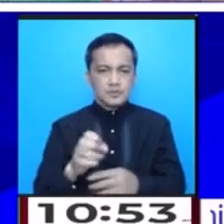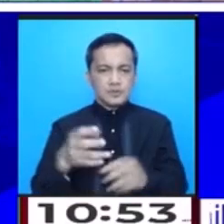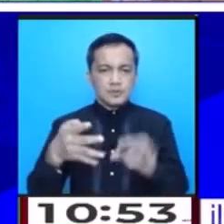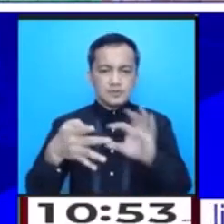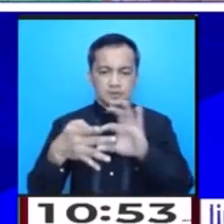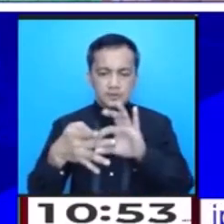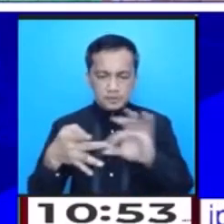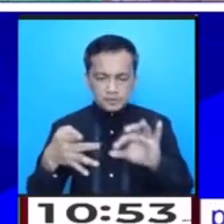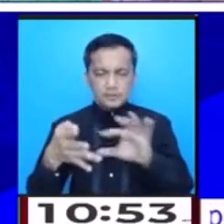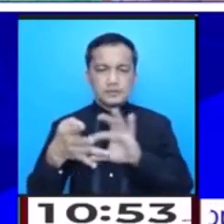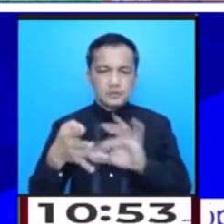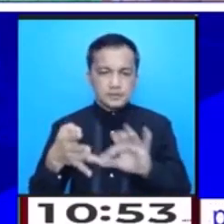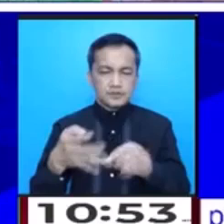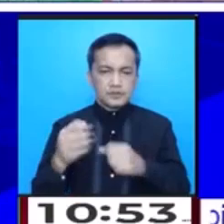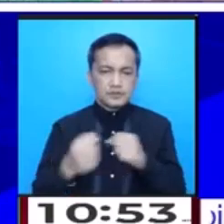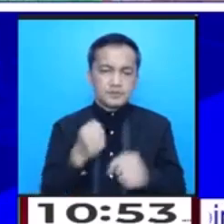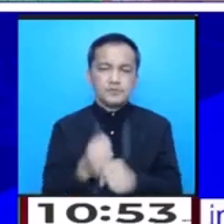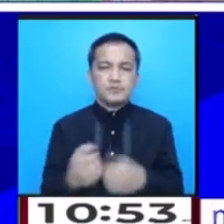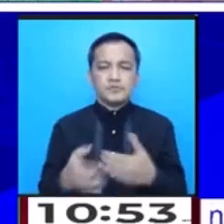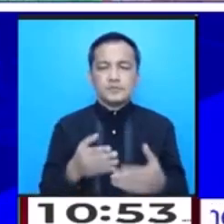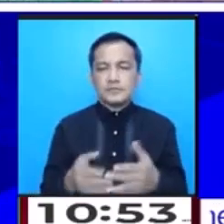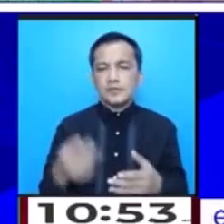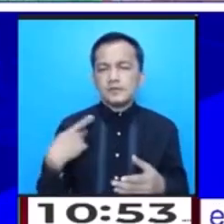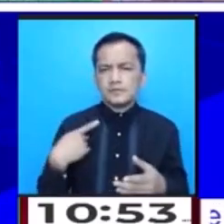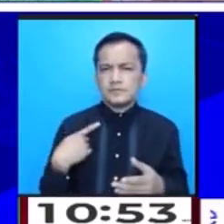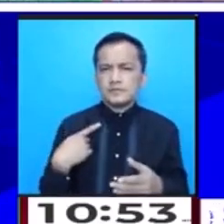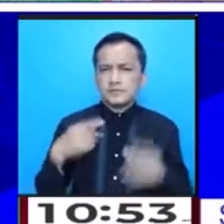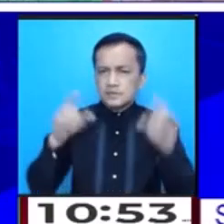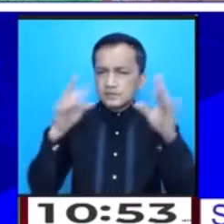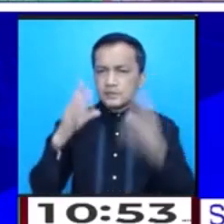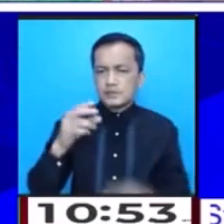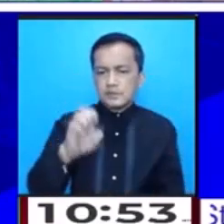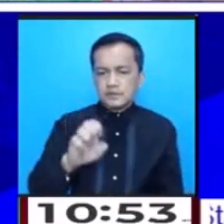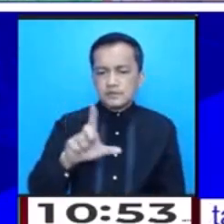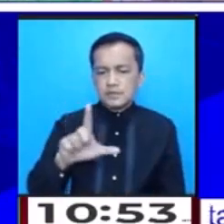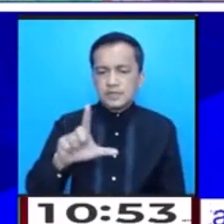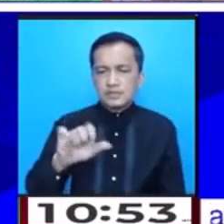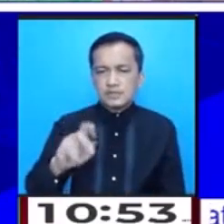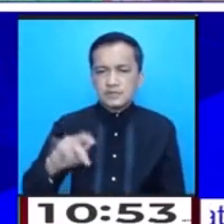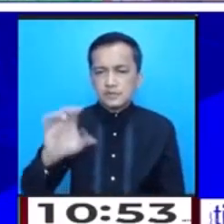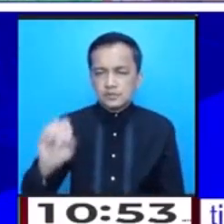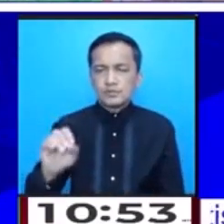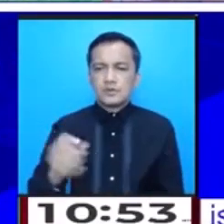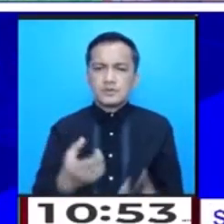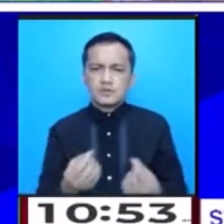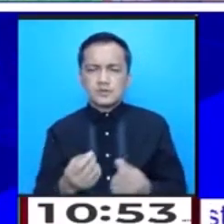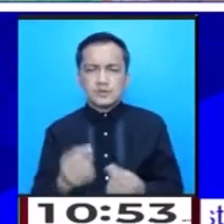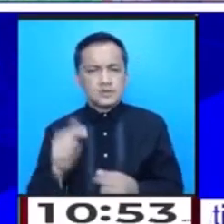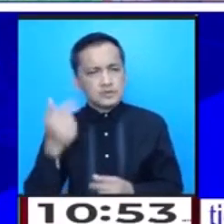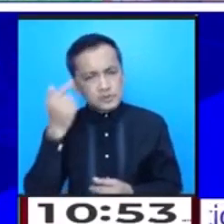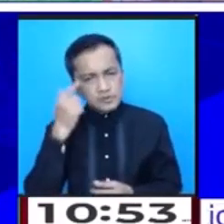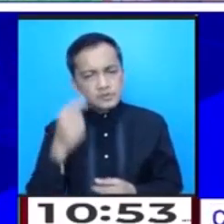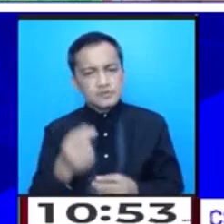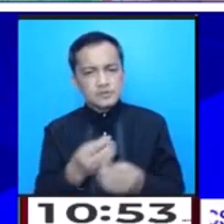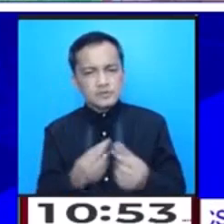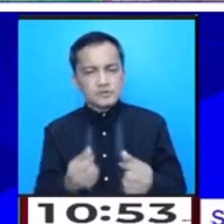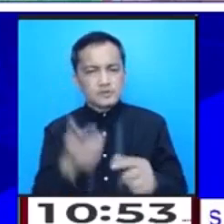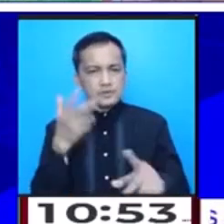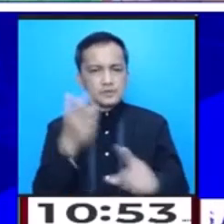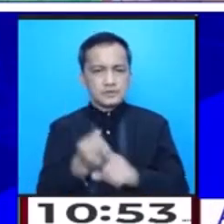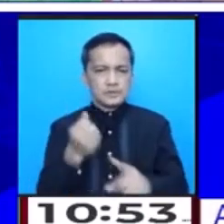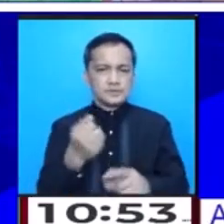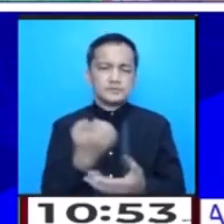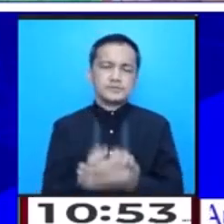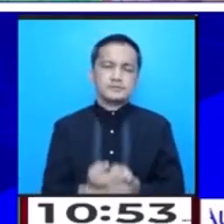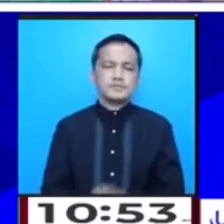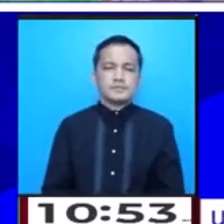may nagbabadyang El Nino? Ano po ba yung ginagawa ngayon ng gobyerno para ma-address yung impact nito sa ekonomiya?